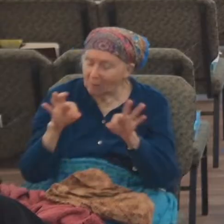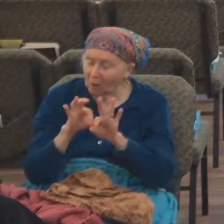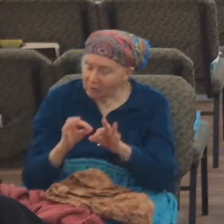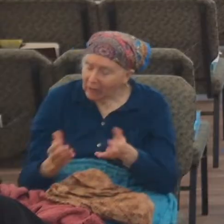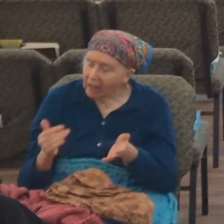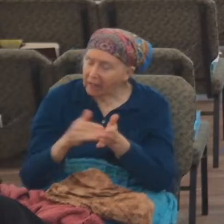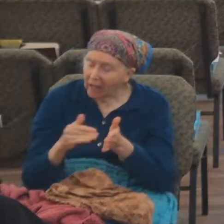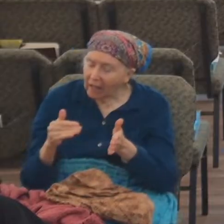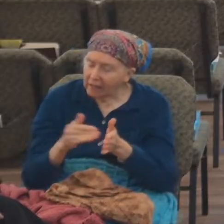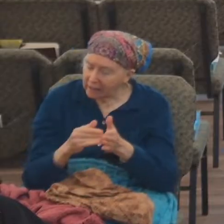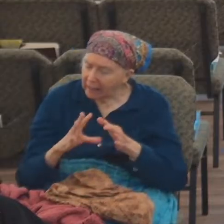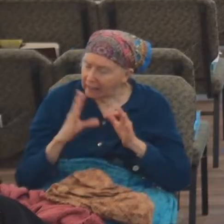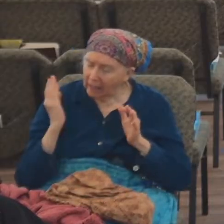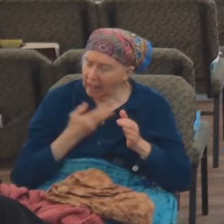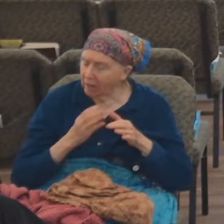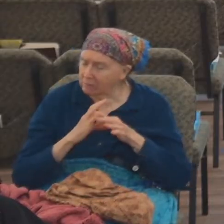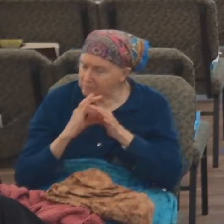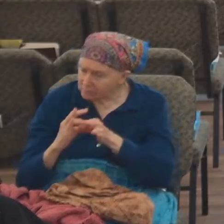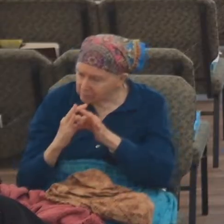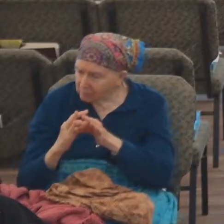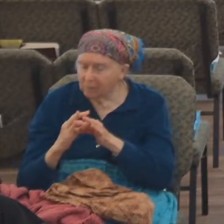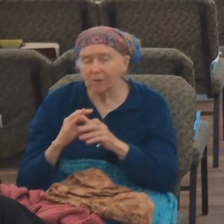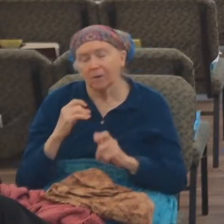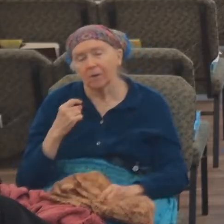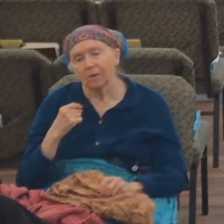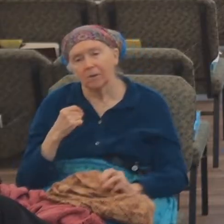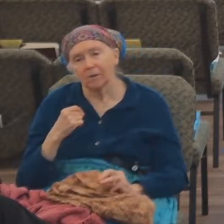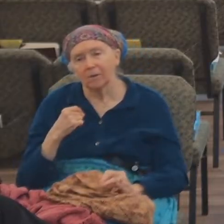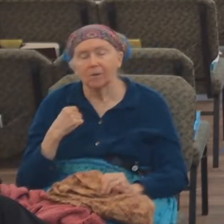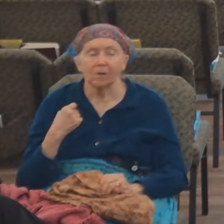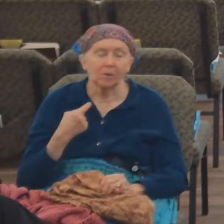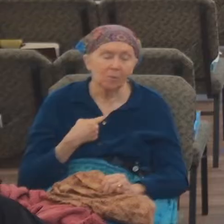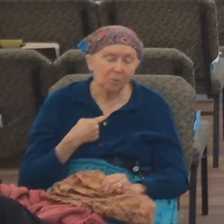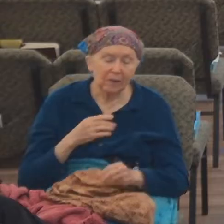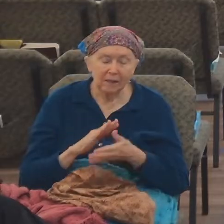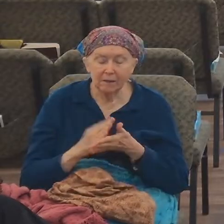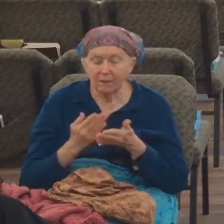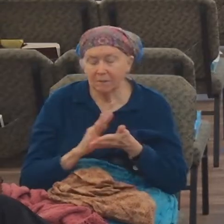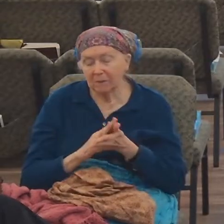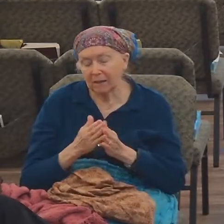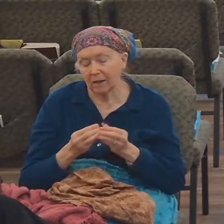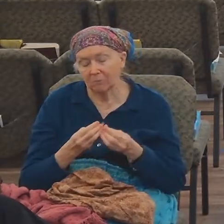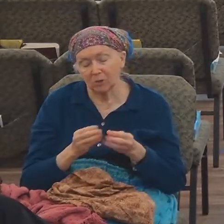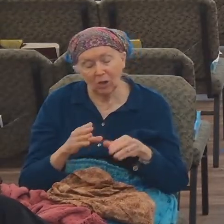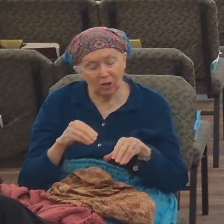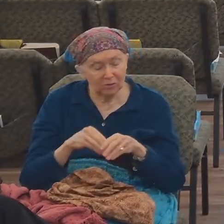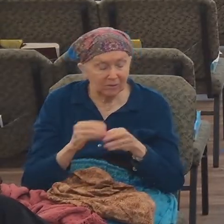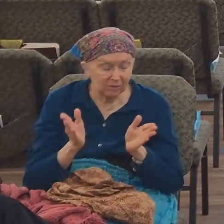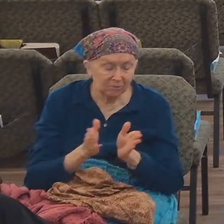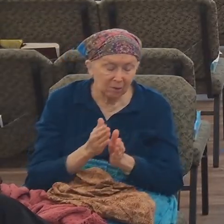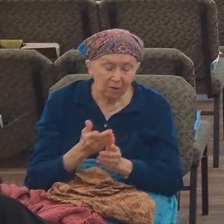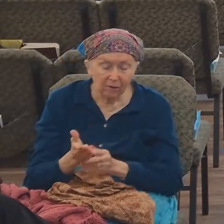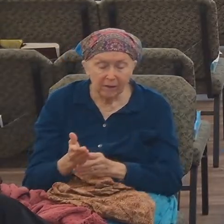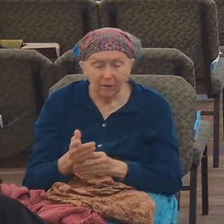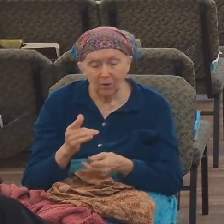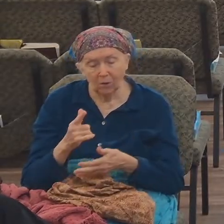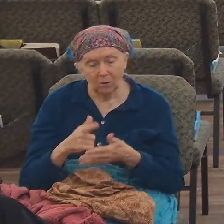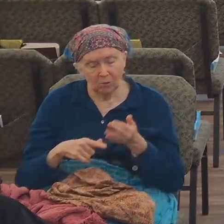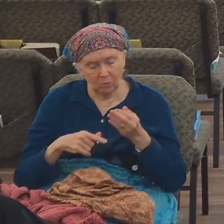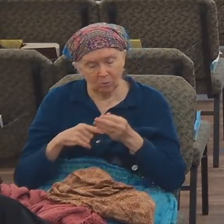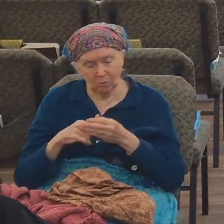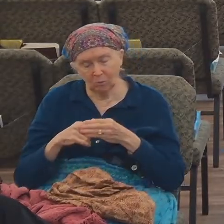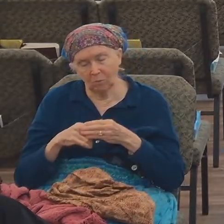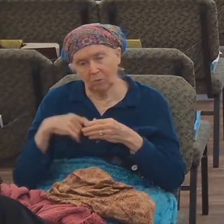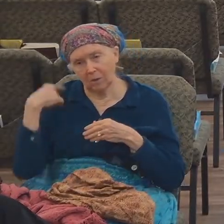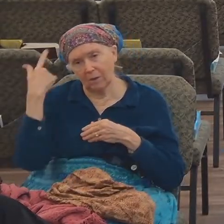and over again. We get so lost in the little things that he talks about, and those are great. It's great to sit here and talk about what it would look like to boast in the Lord, and